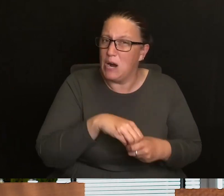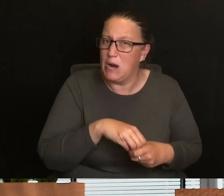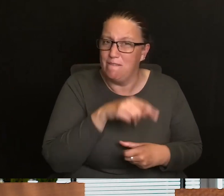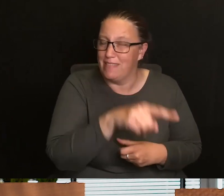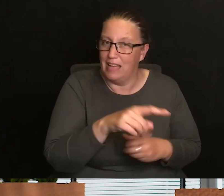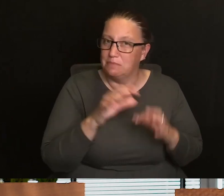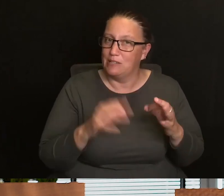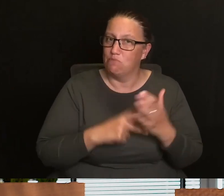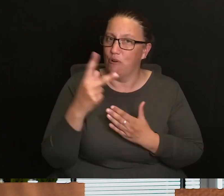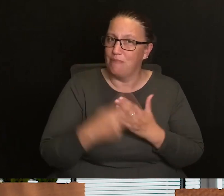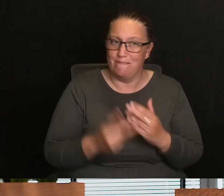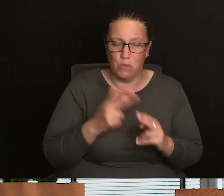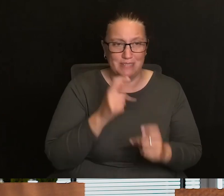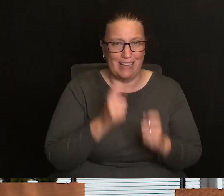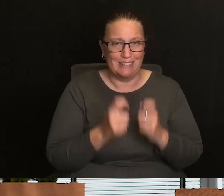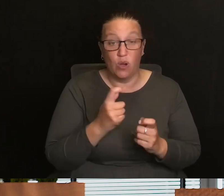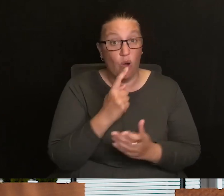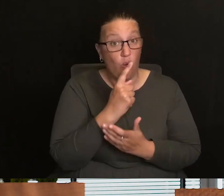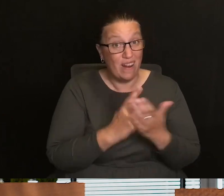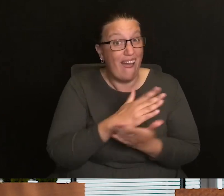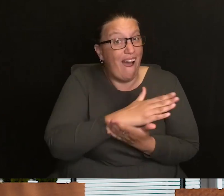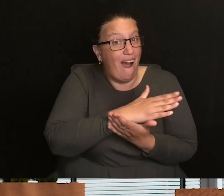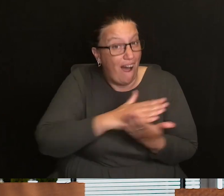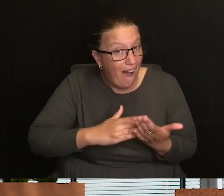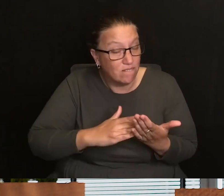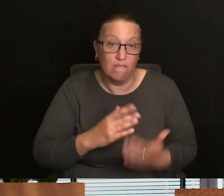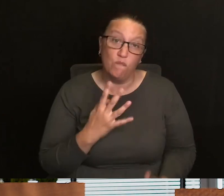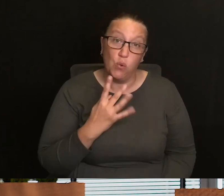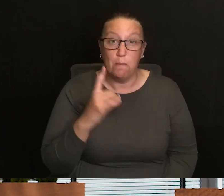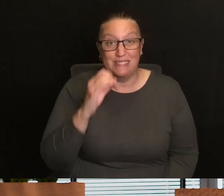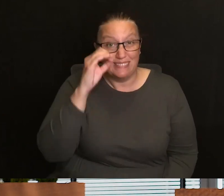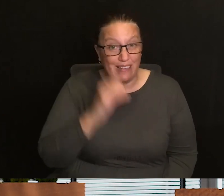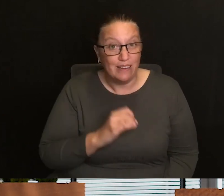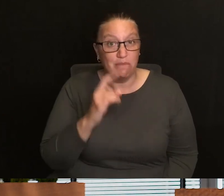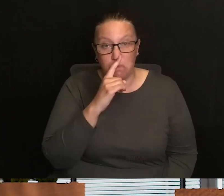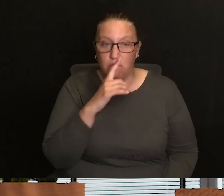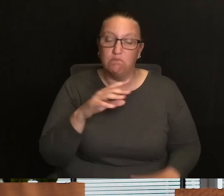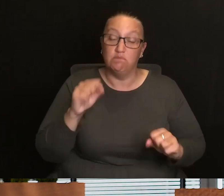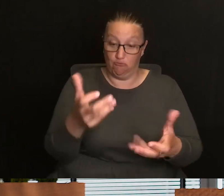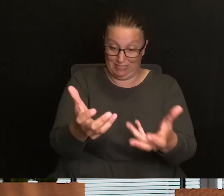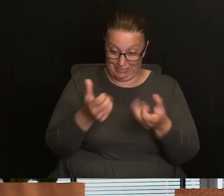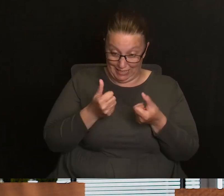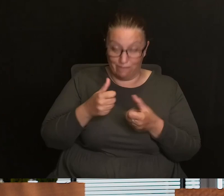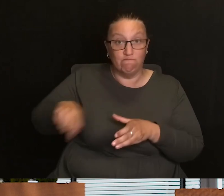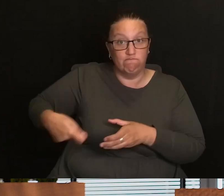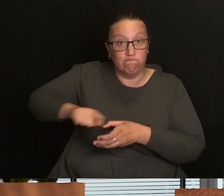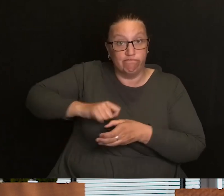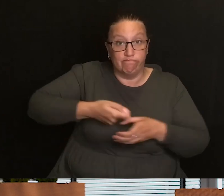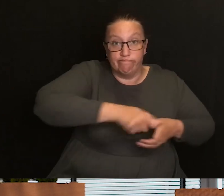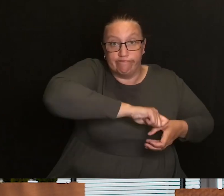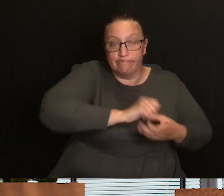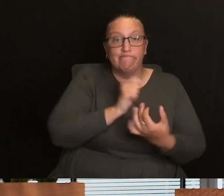around 41%, or less than half of all eligible Australians, and participation is even lower in some of